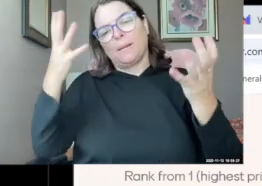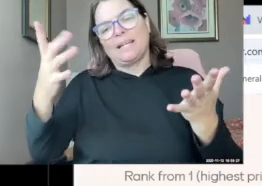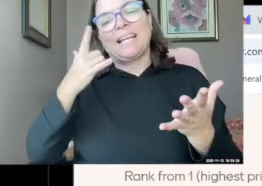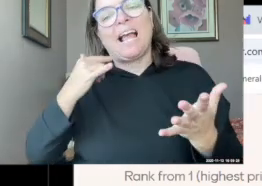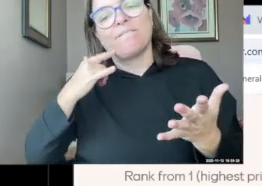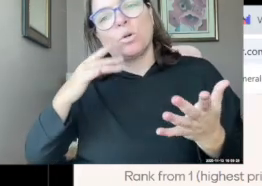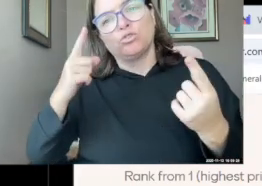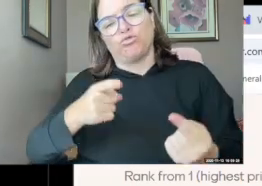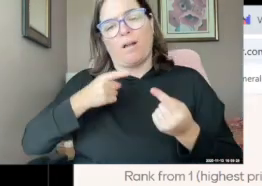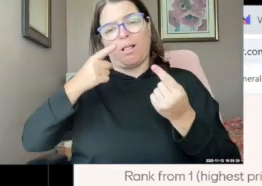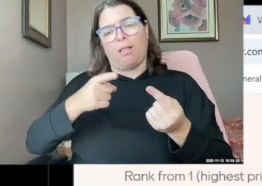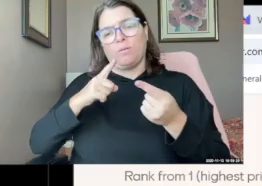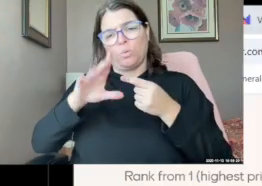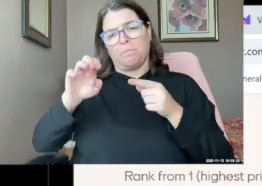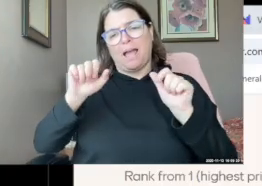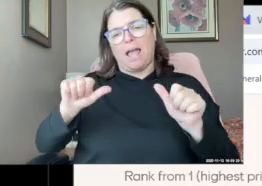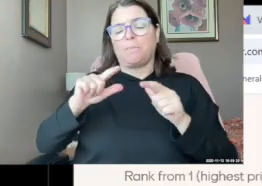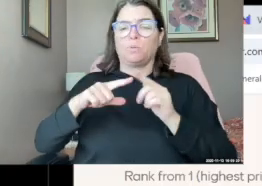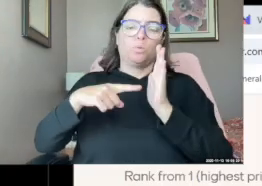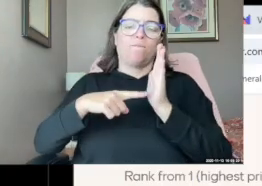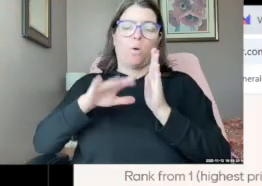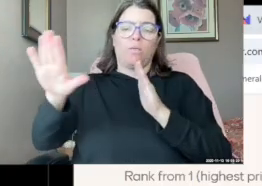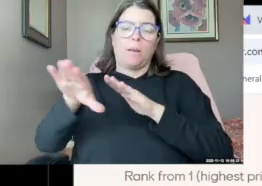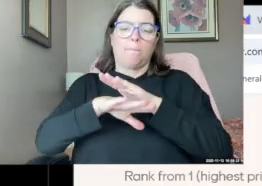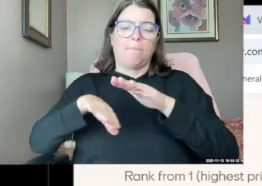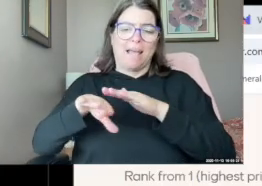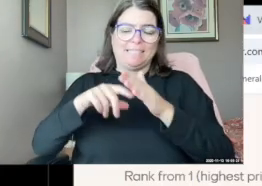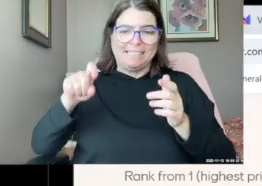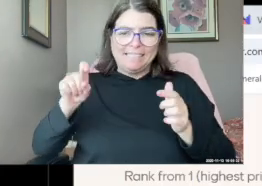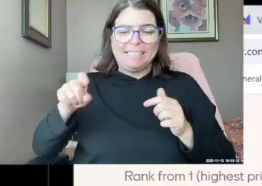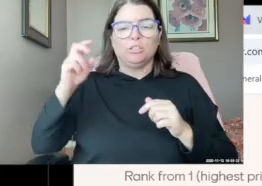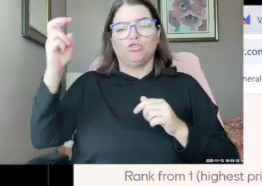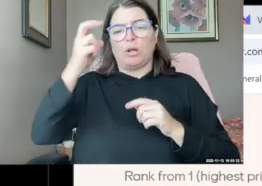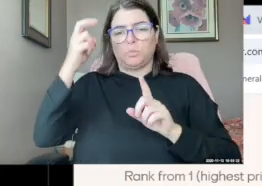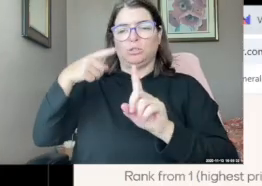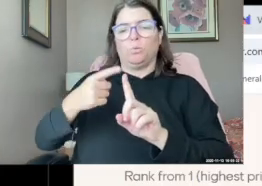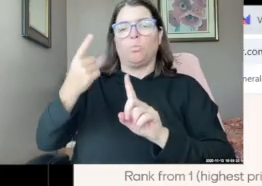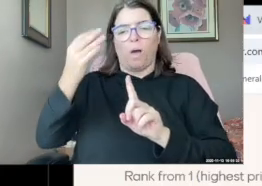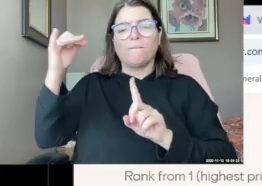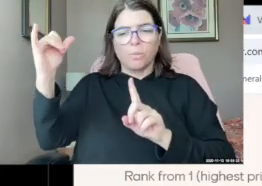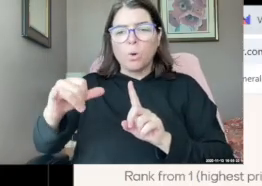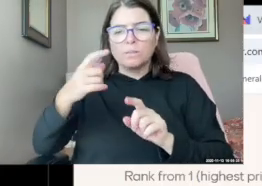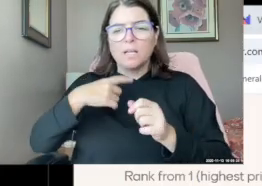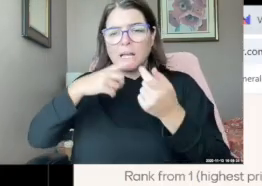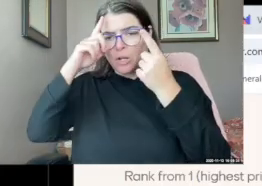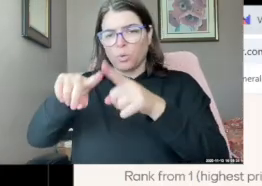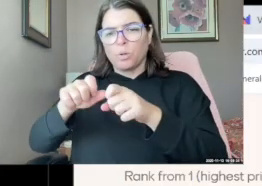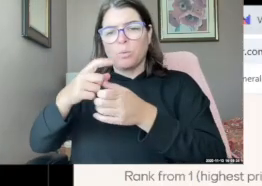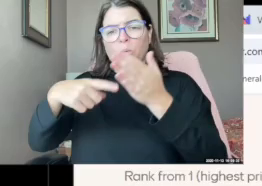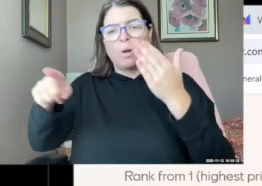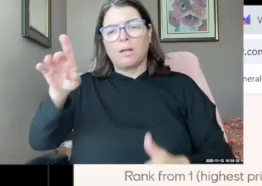reach. So we know that a lot of Californians are struggling to be able to afford basic